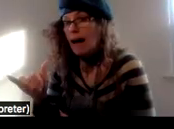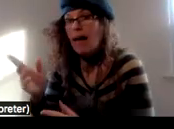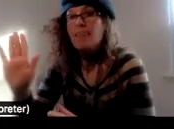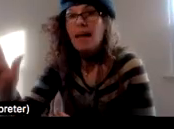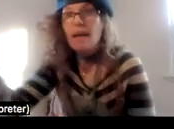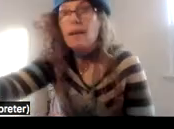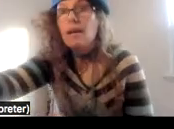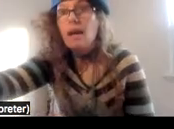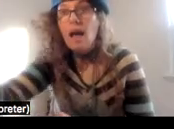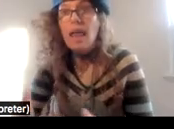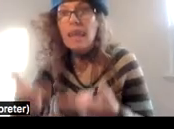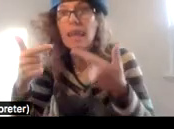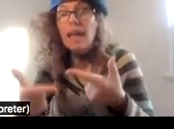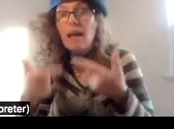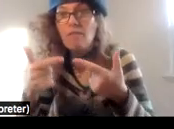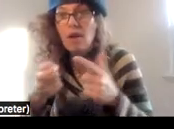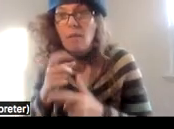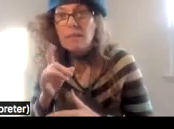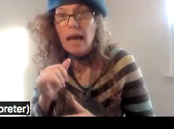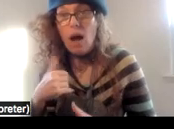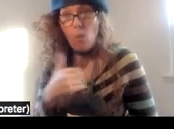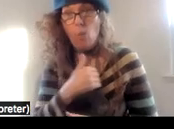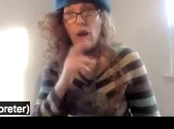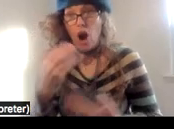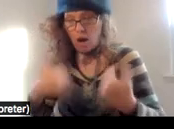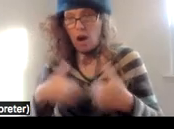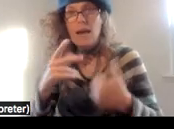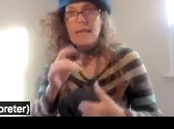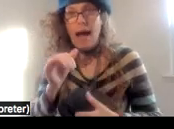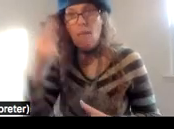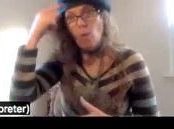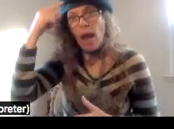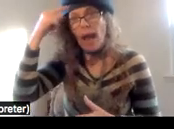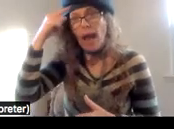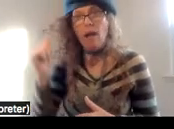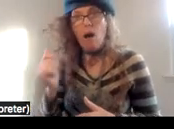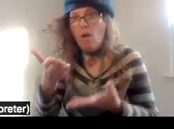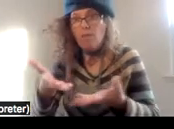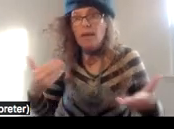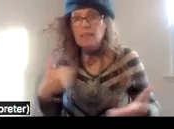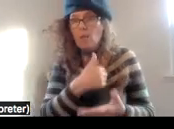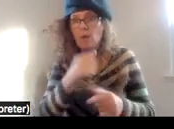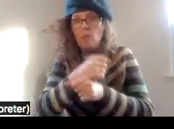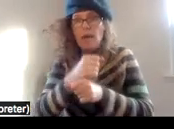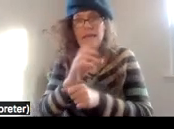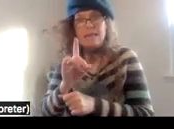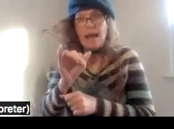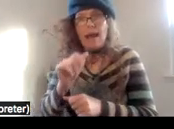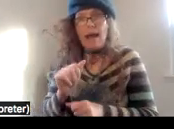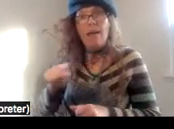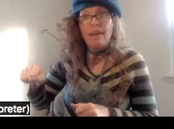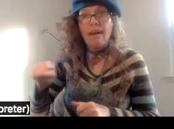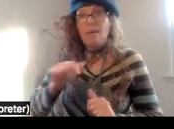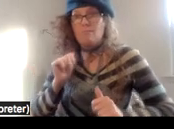so we are data our brains and our all the stuff we create is data so they